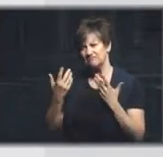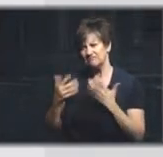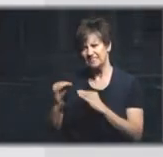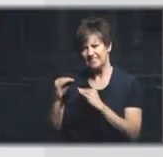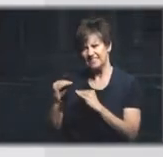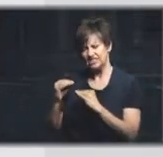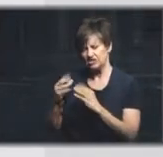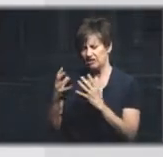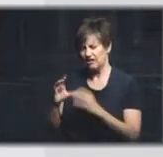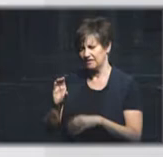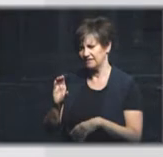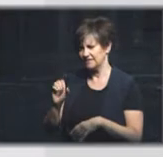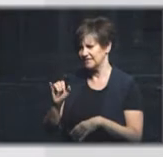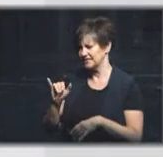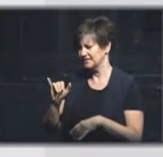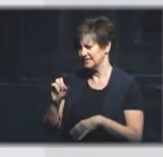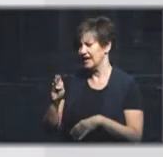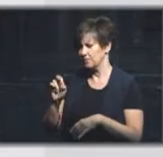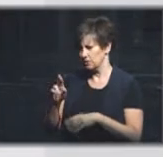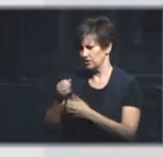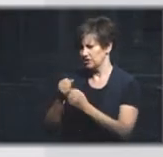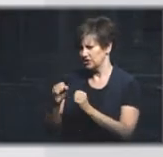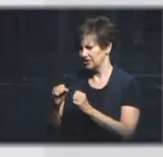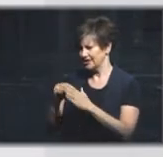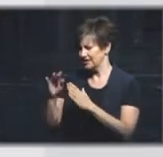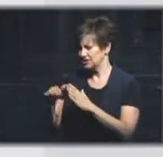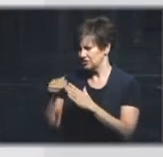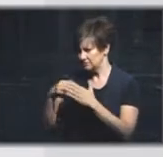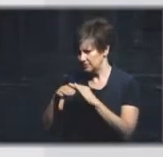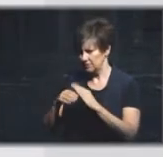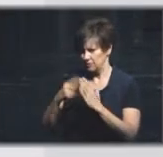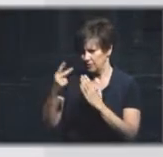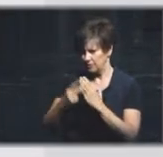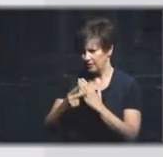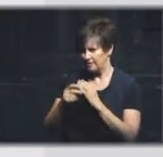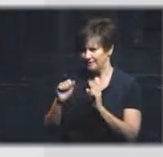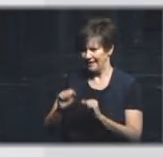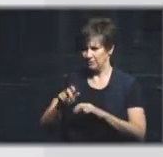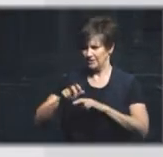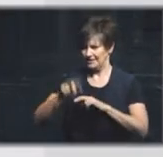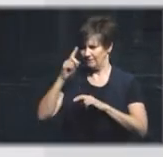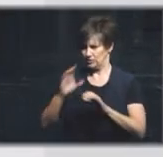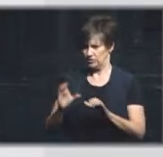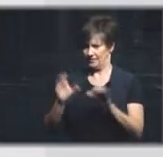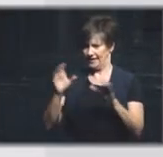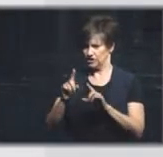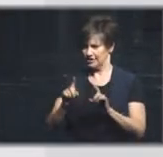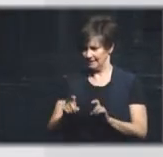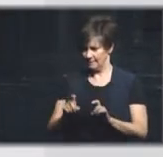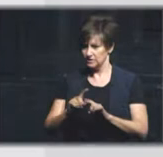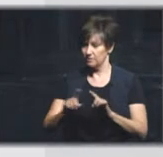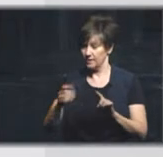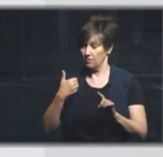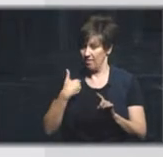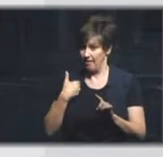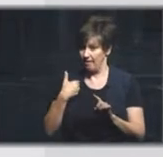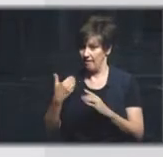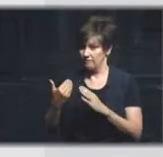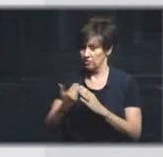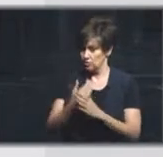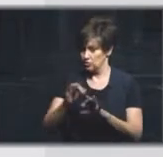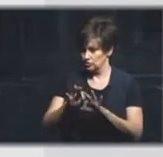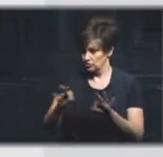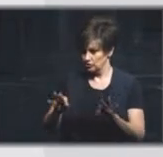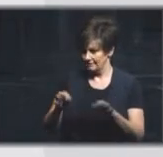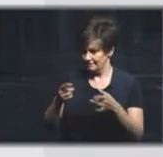lot of cybersecurity, and students coming through programs able to sit for certification exams. But we'll have new degrees